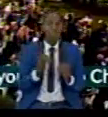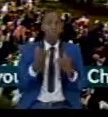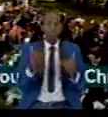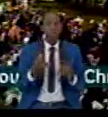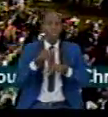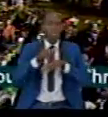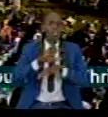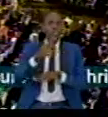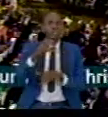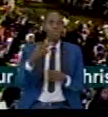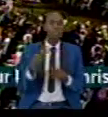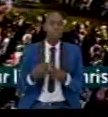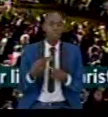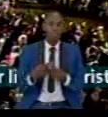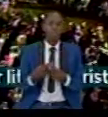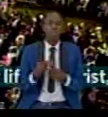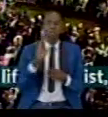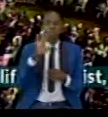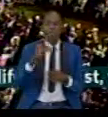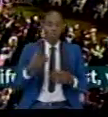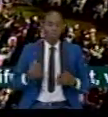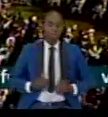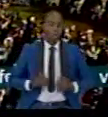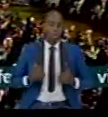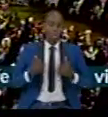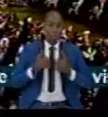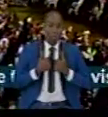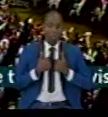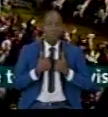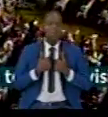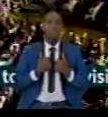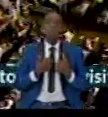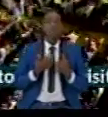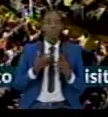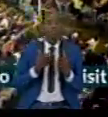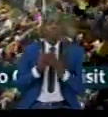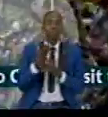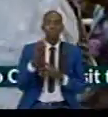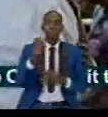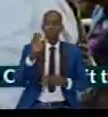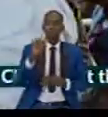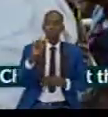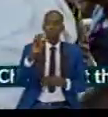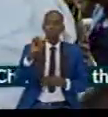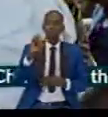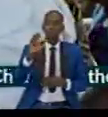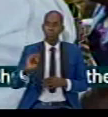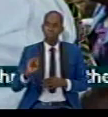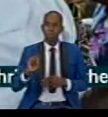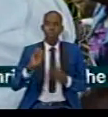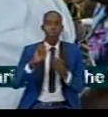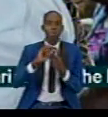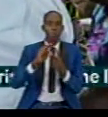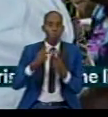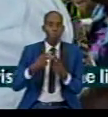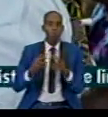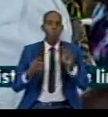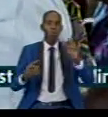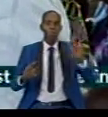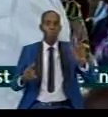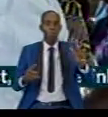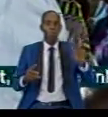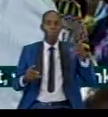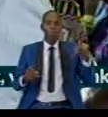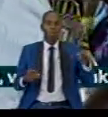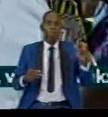and your location address Via SMS or Whatsapp the